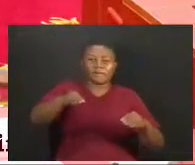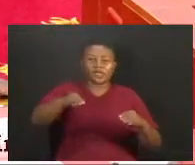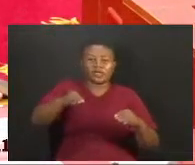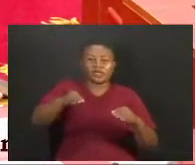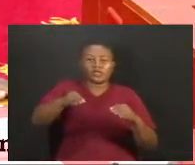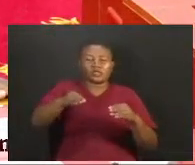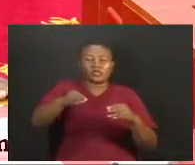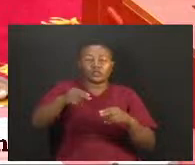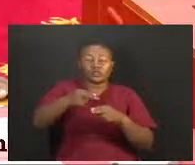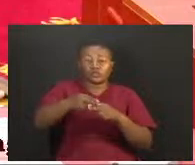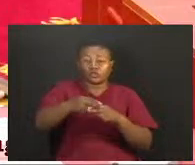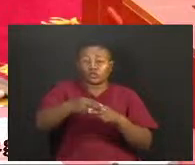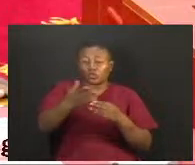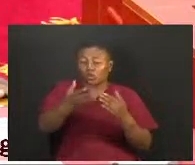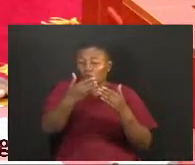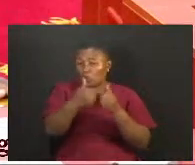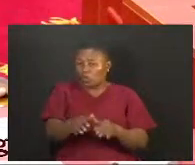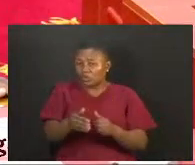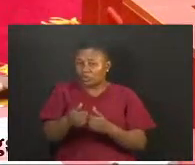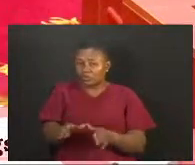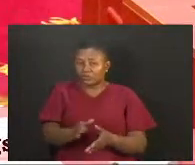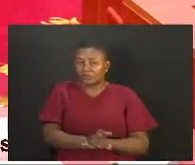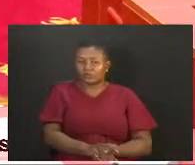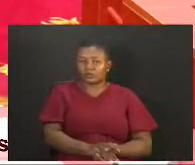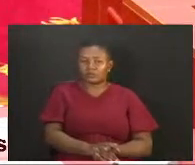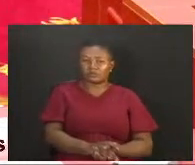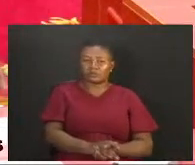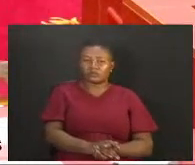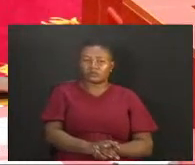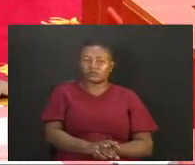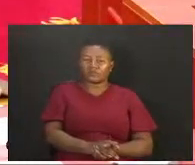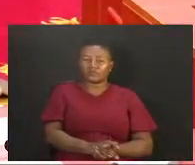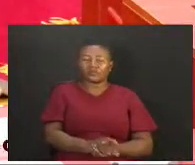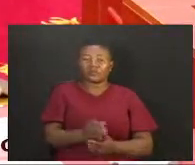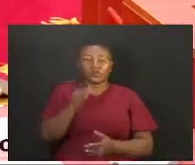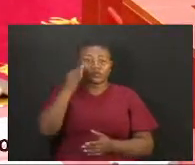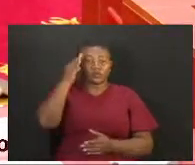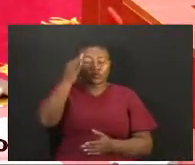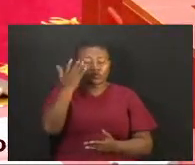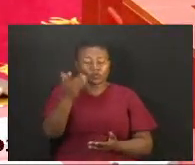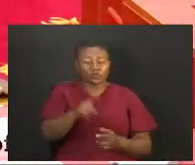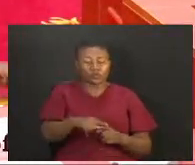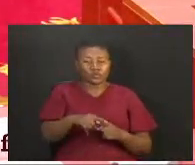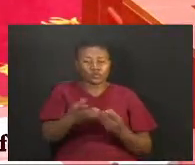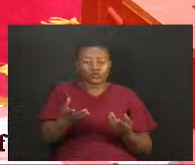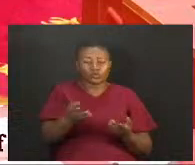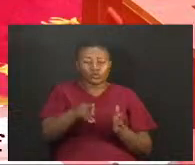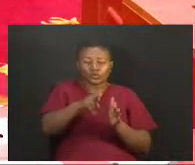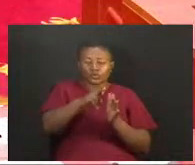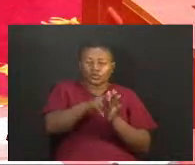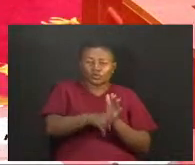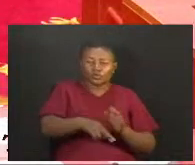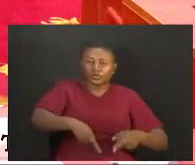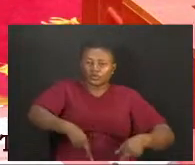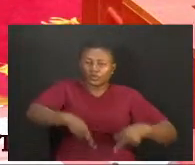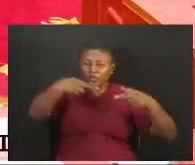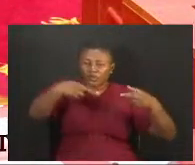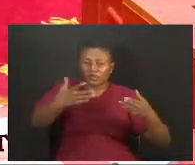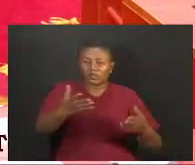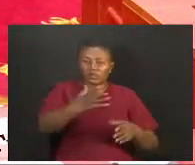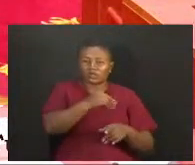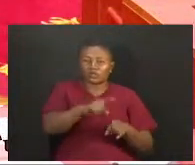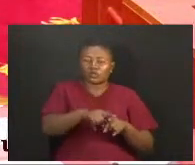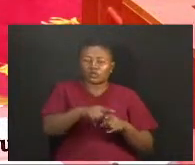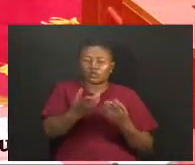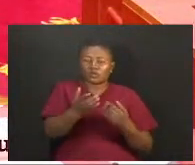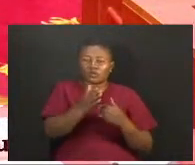Speaker, further is to reduce the risk on debt portfolio of government, and we will build cash buffers